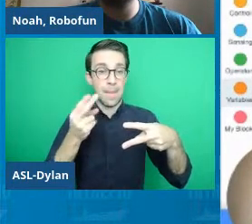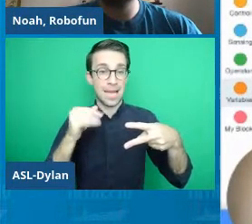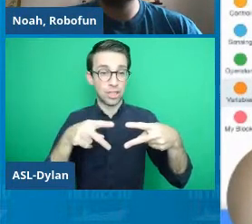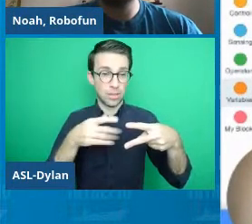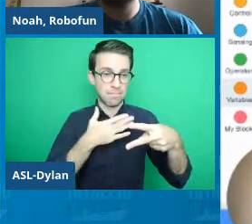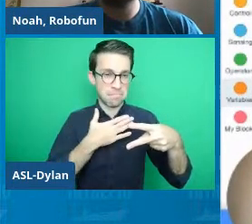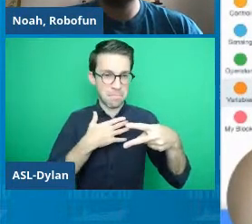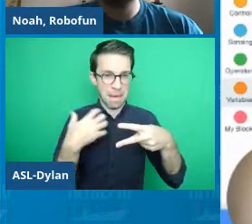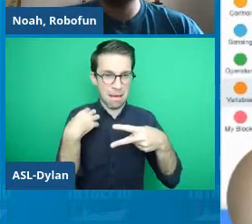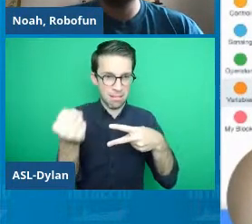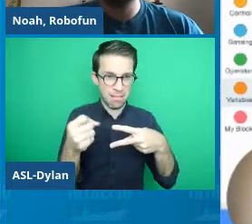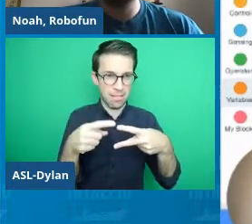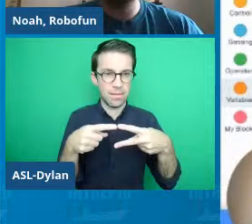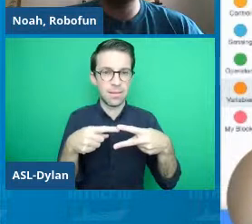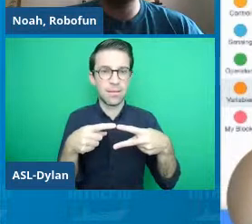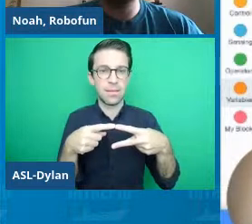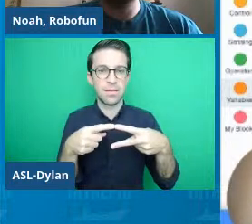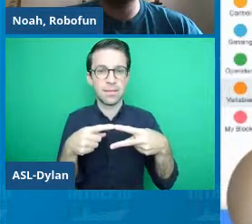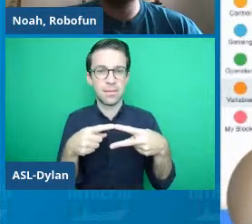set